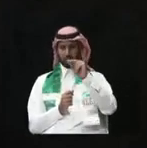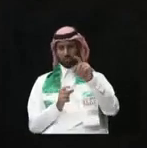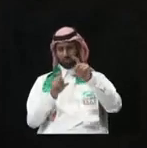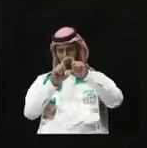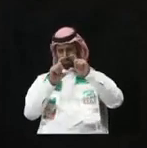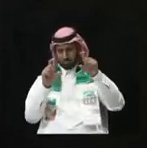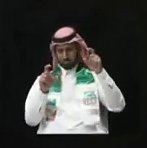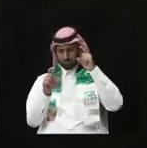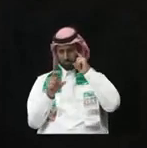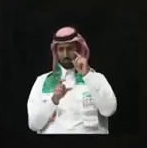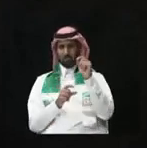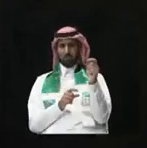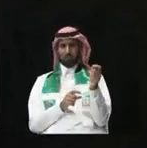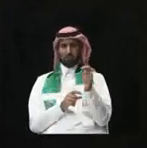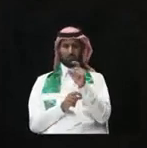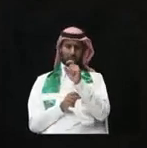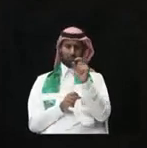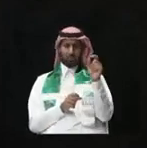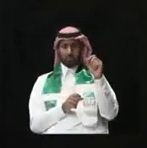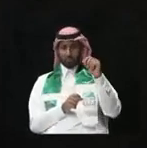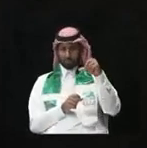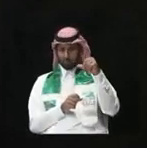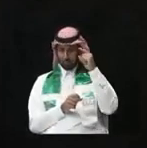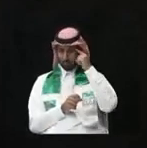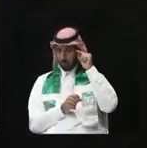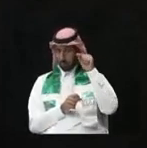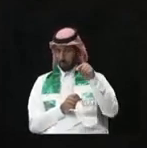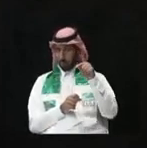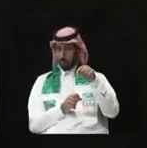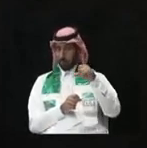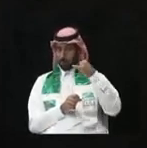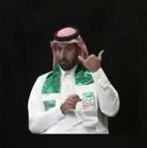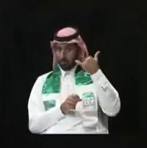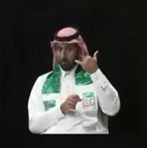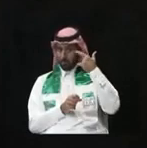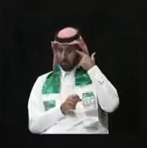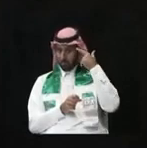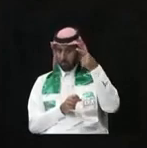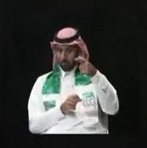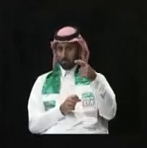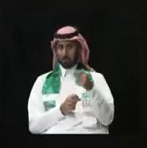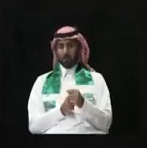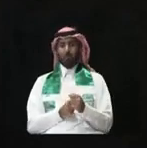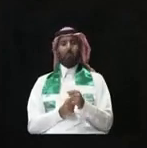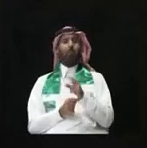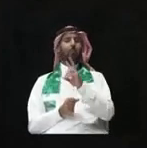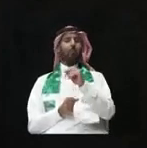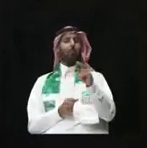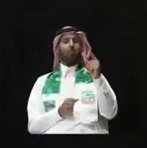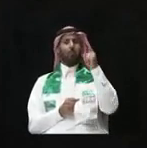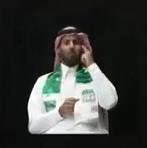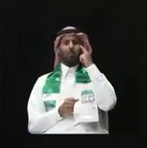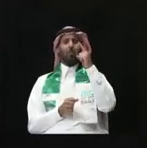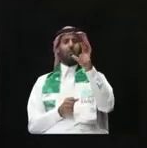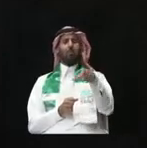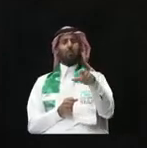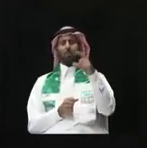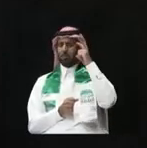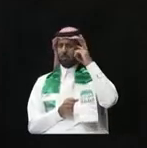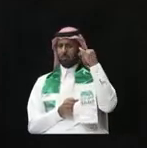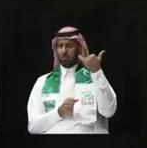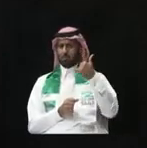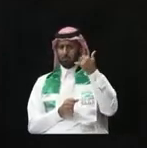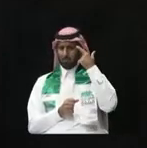that thing, just write it in capital. Just like your name, you are an important person. Never start